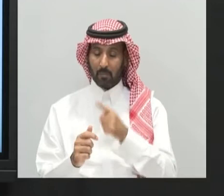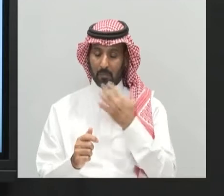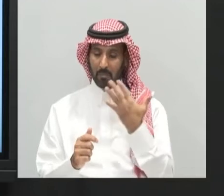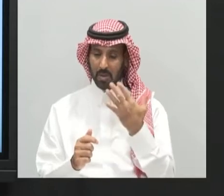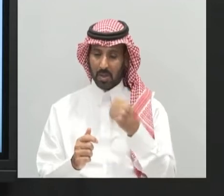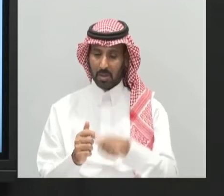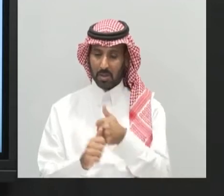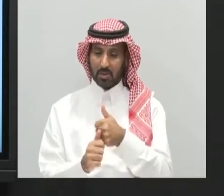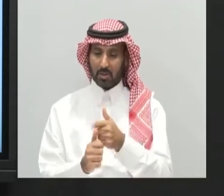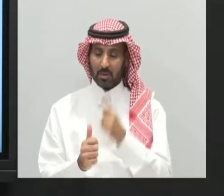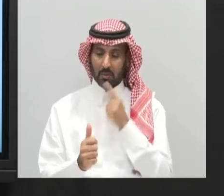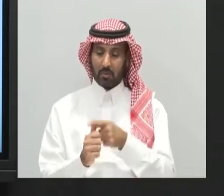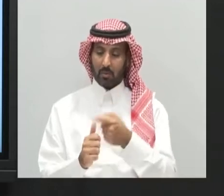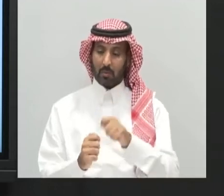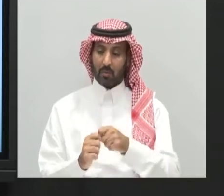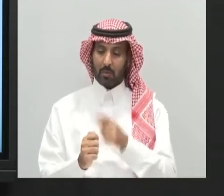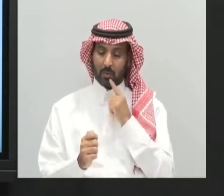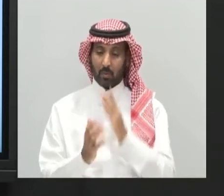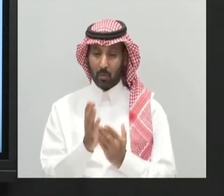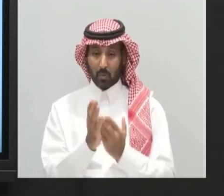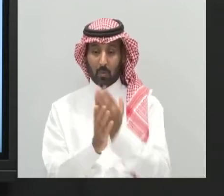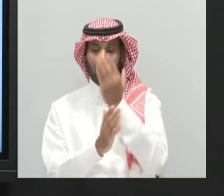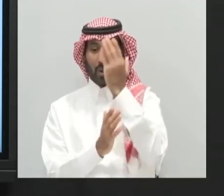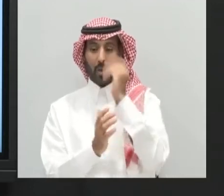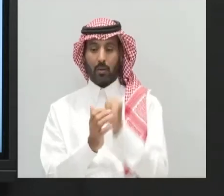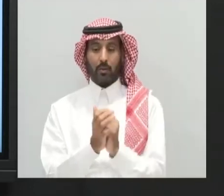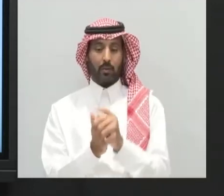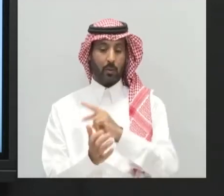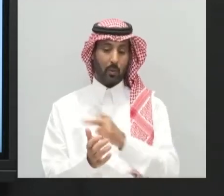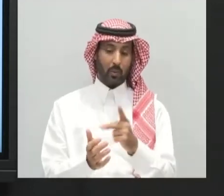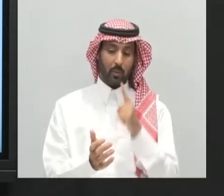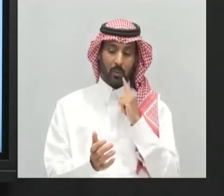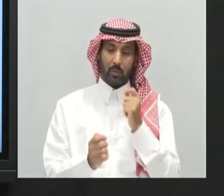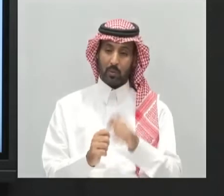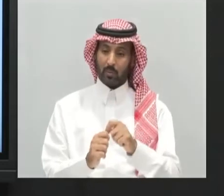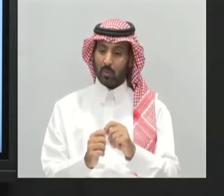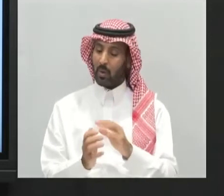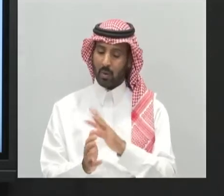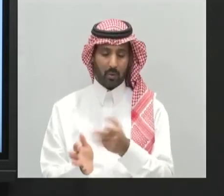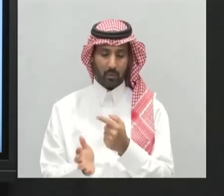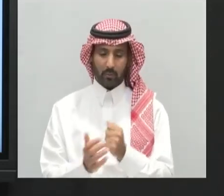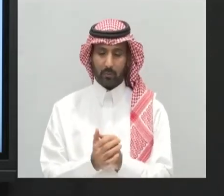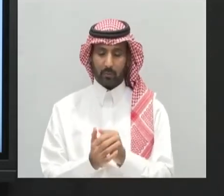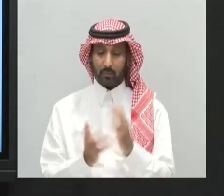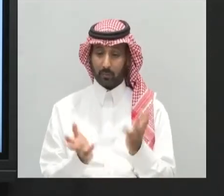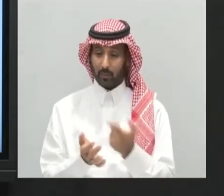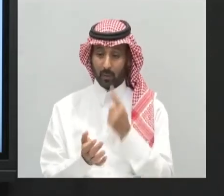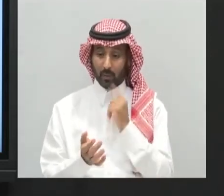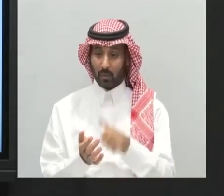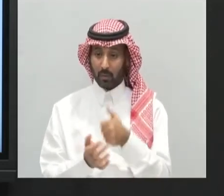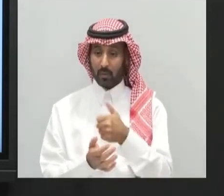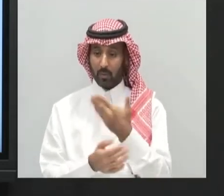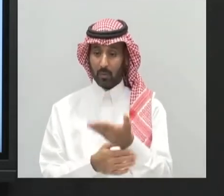good. Whether you're making a rocket or making any other object, this is always a good